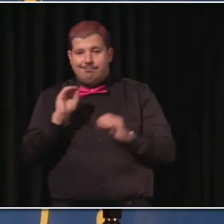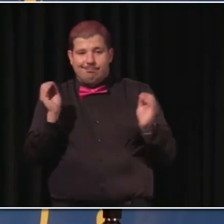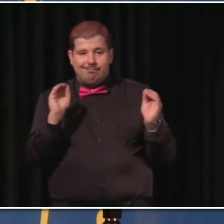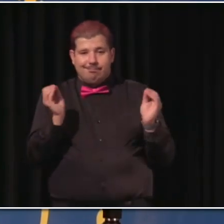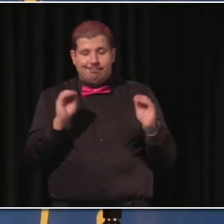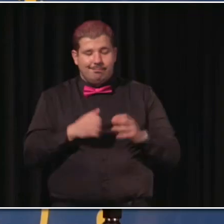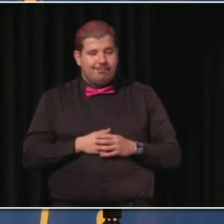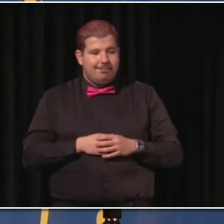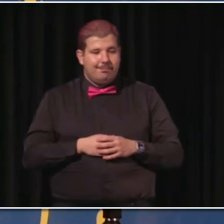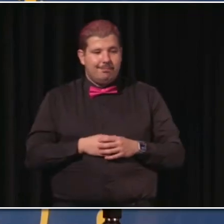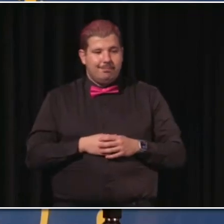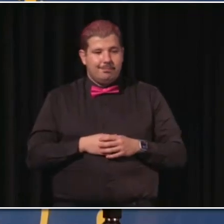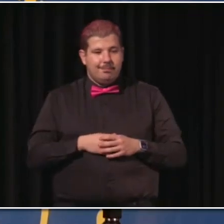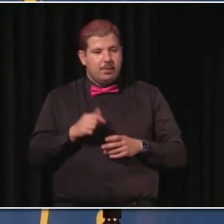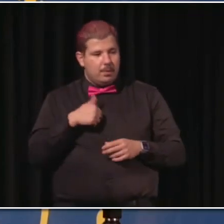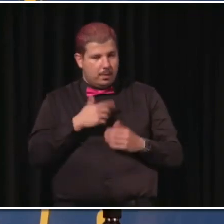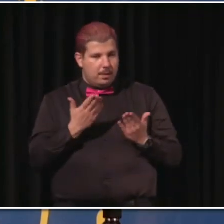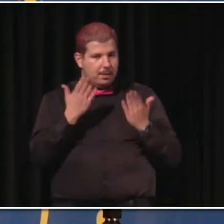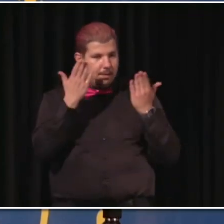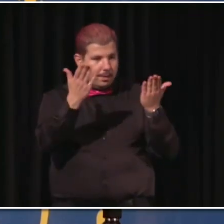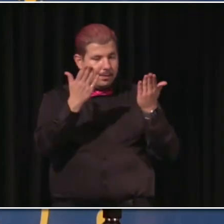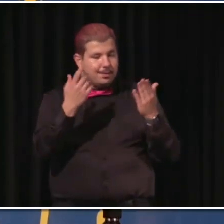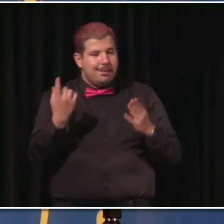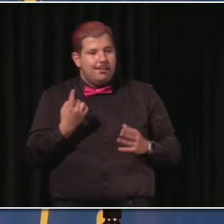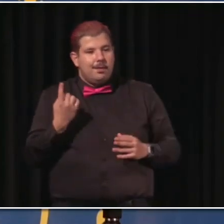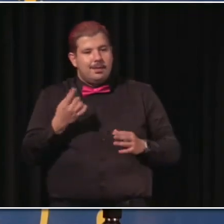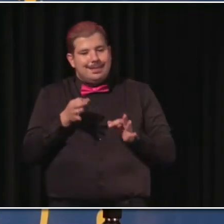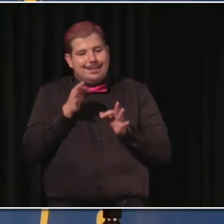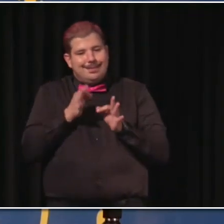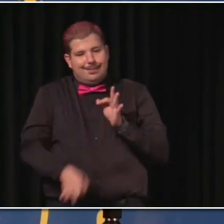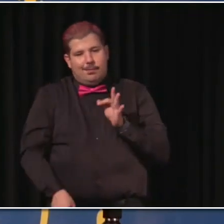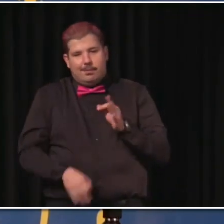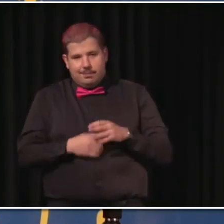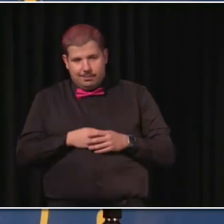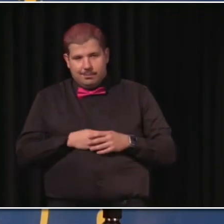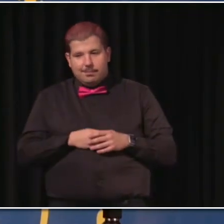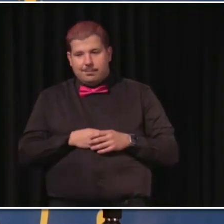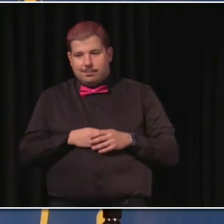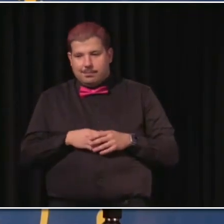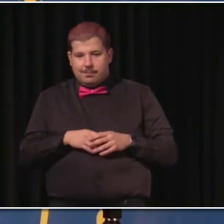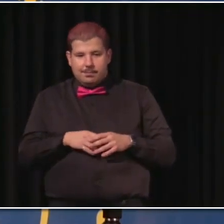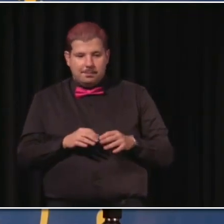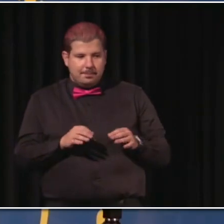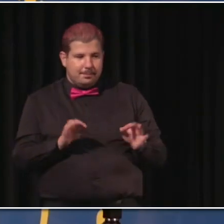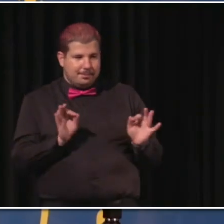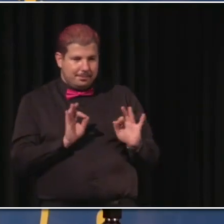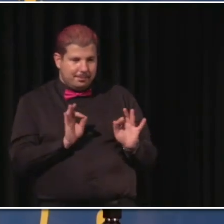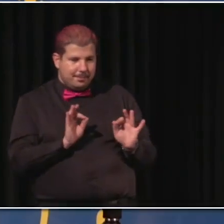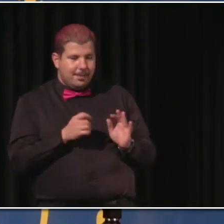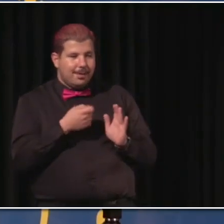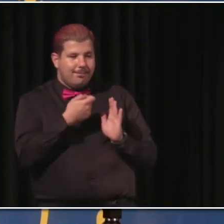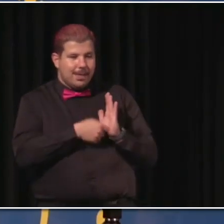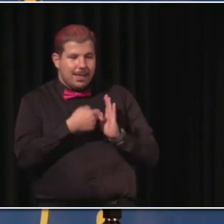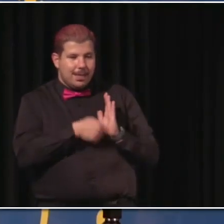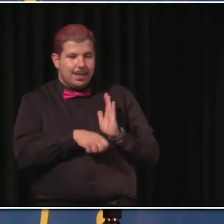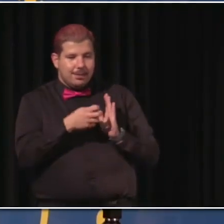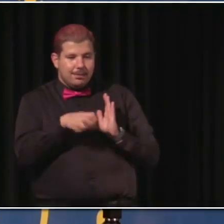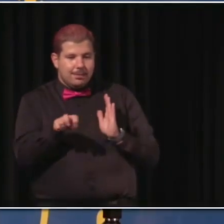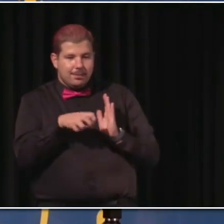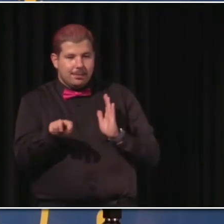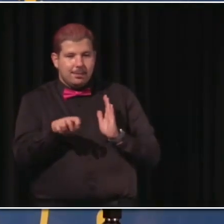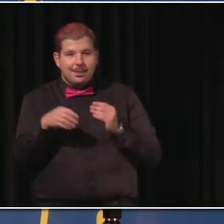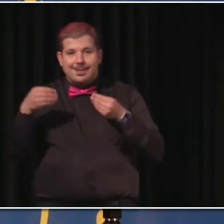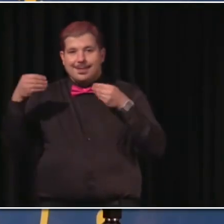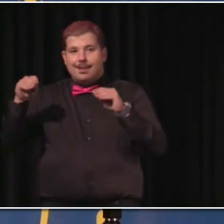So we're proposing something simple: a small transfer fee on sales of the